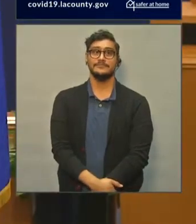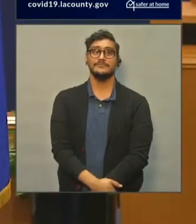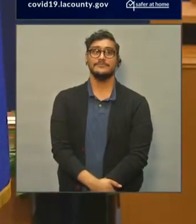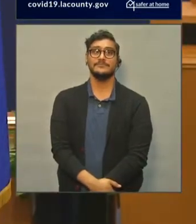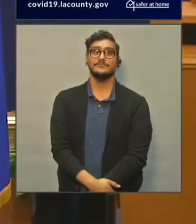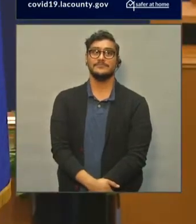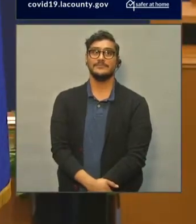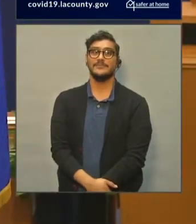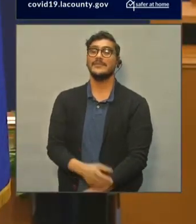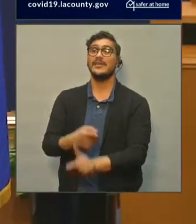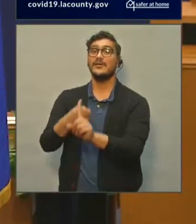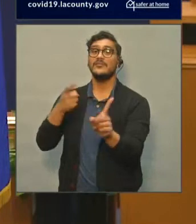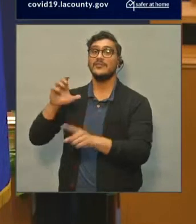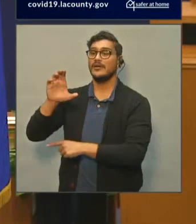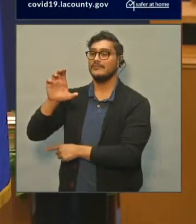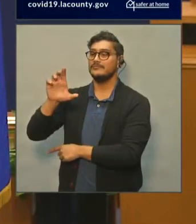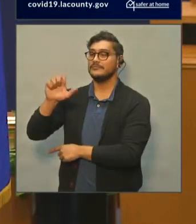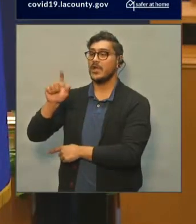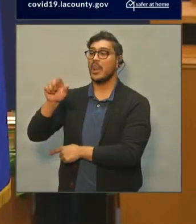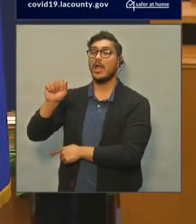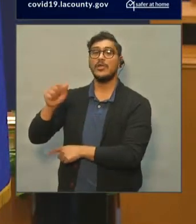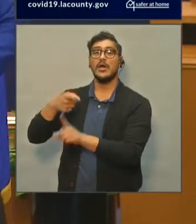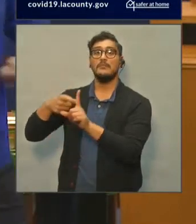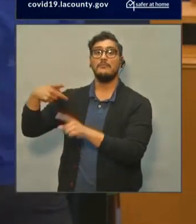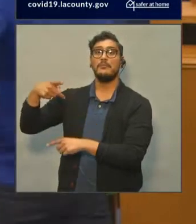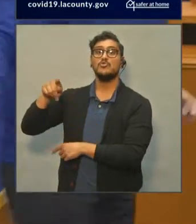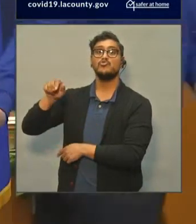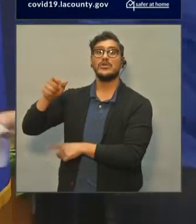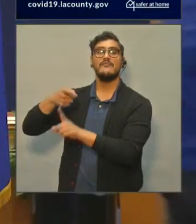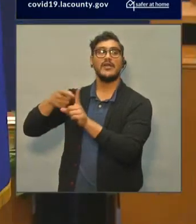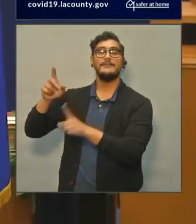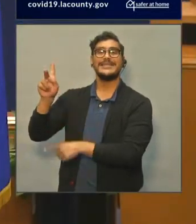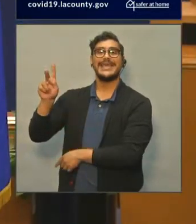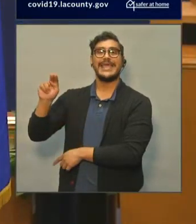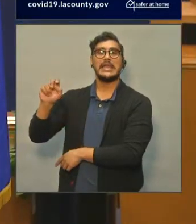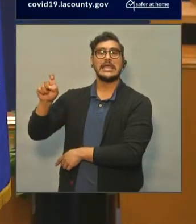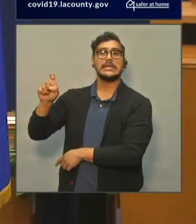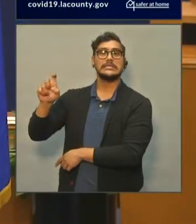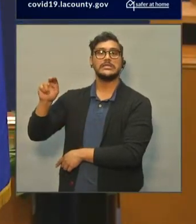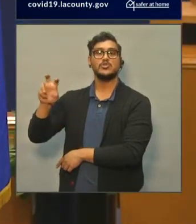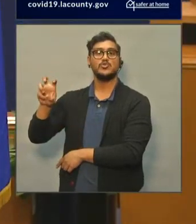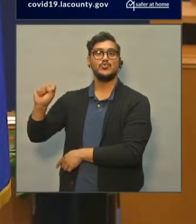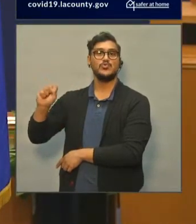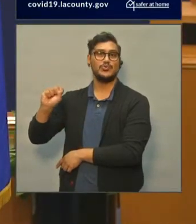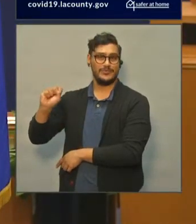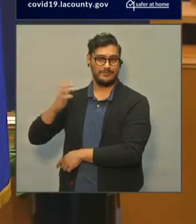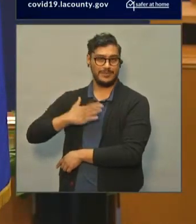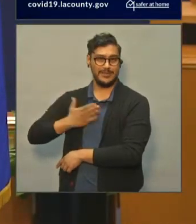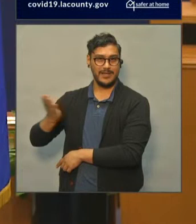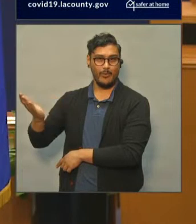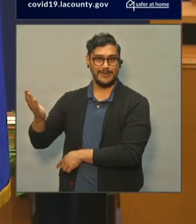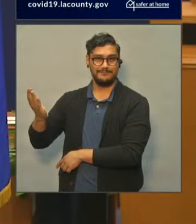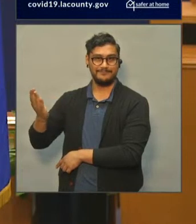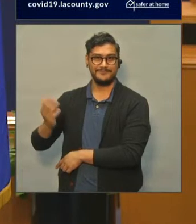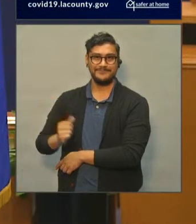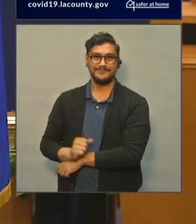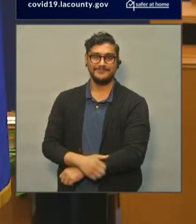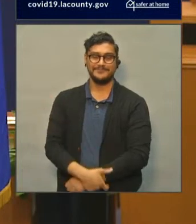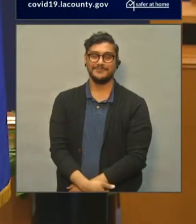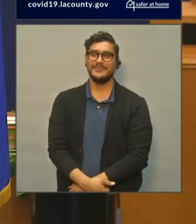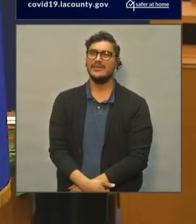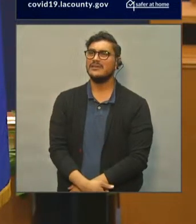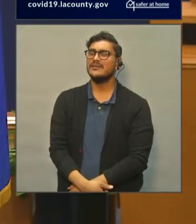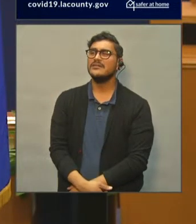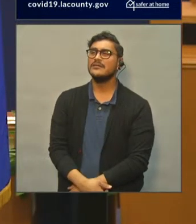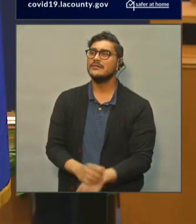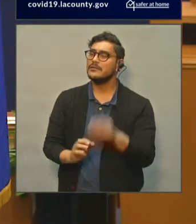That comes from the line of Claudia Pisciuta with KNX News Radio. Please go ahead. Hi, Claudia. I never